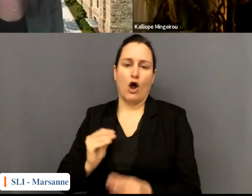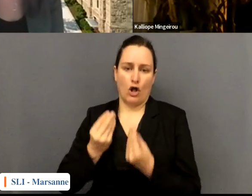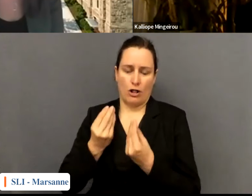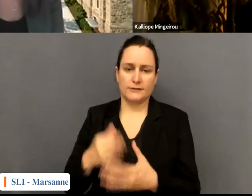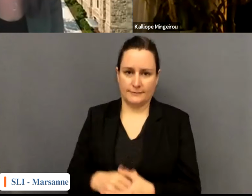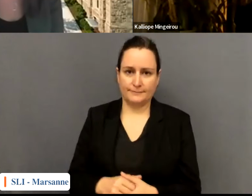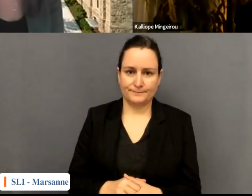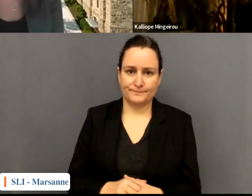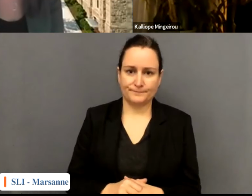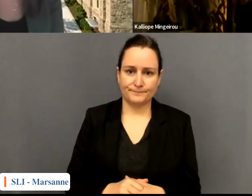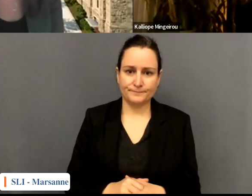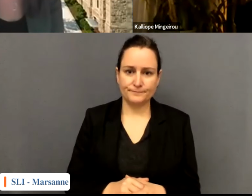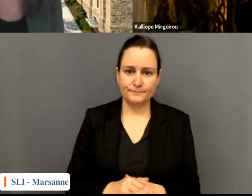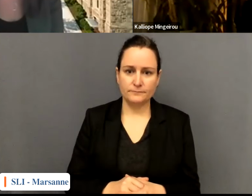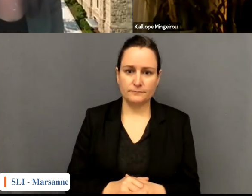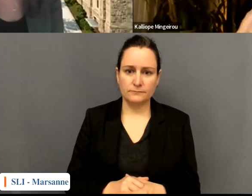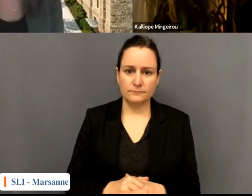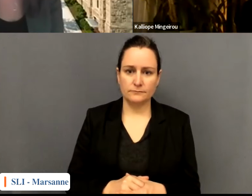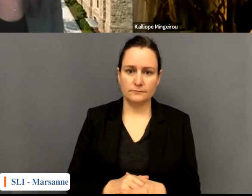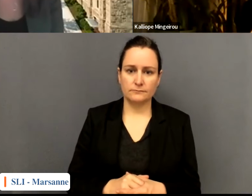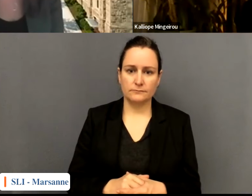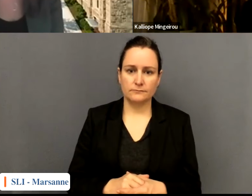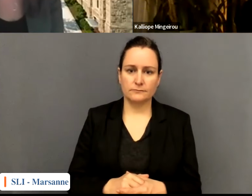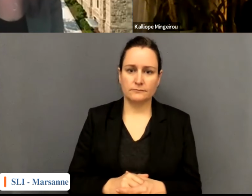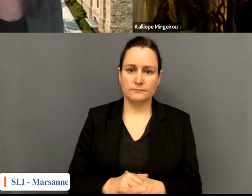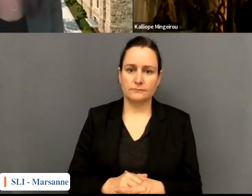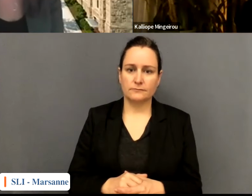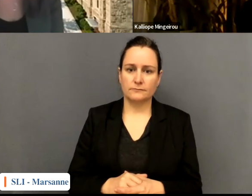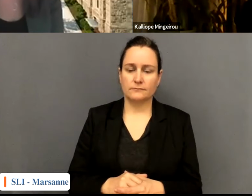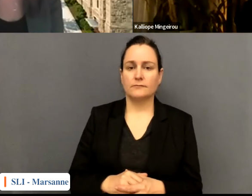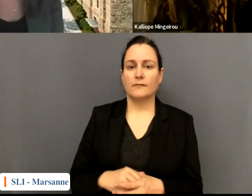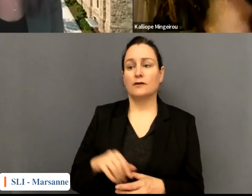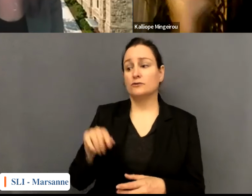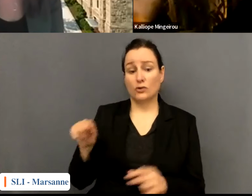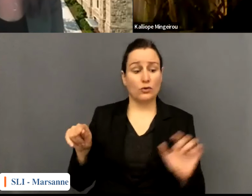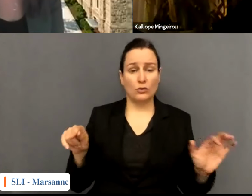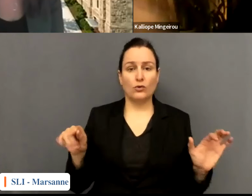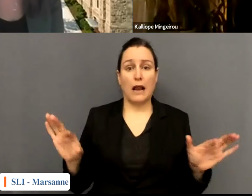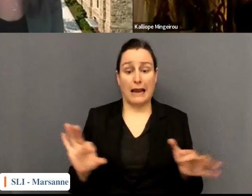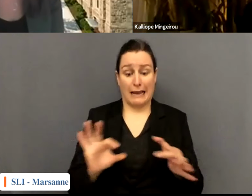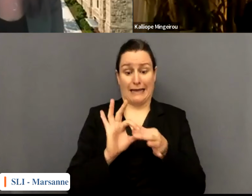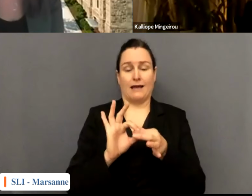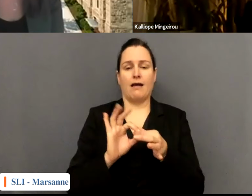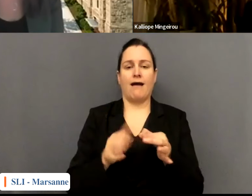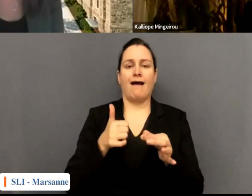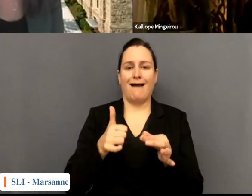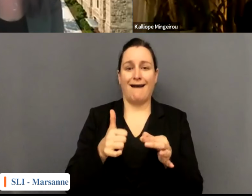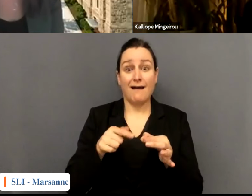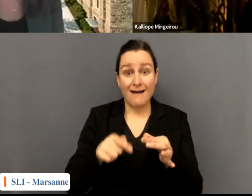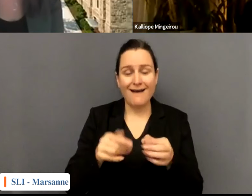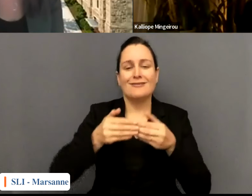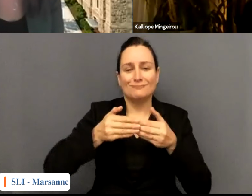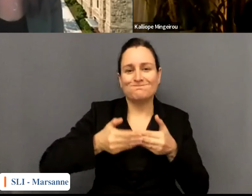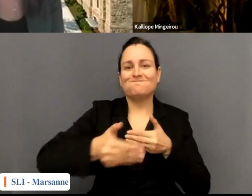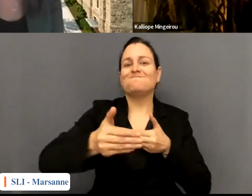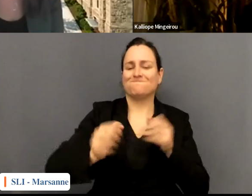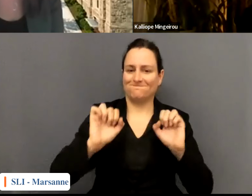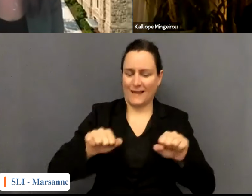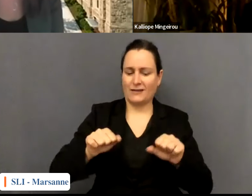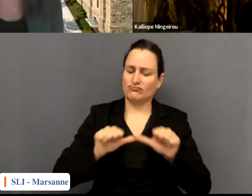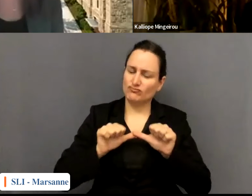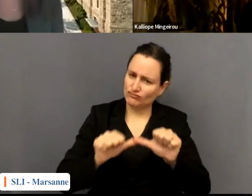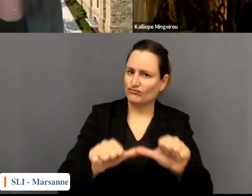to the effectiveness of these interlinkages between the two fields and the sustainable results in longer term.